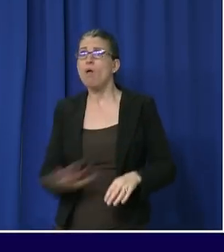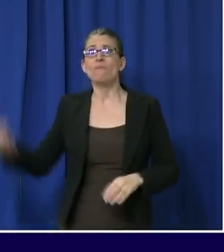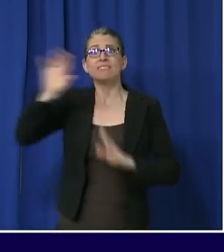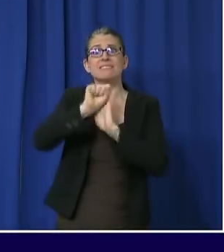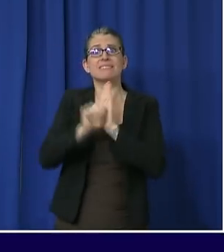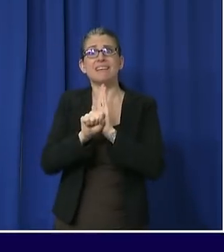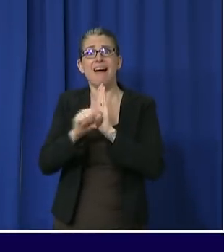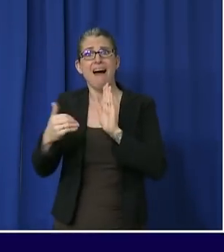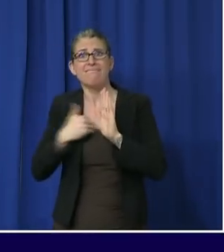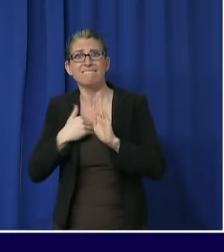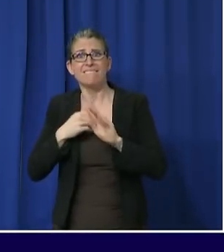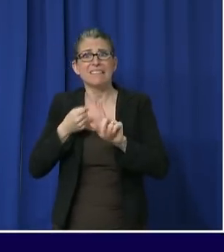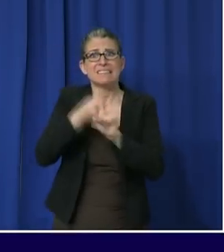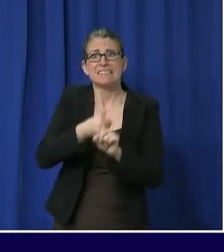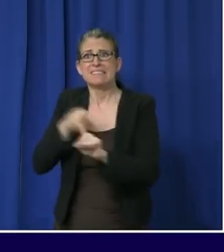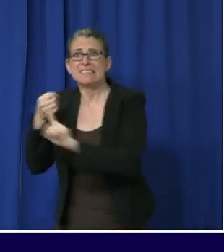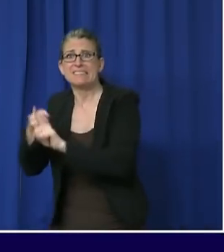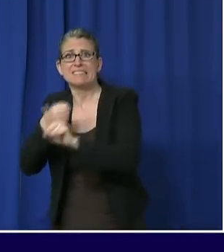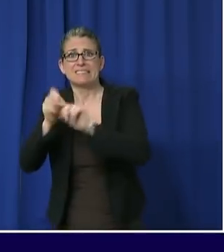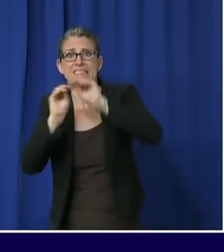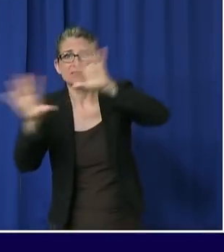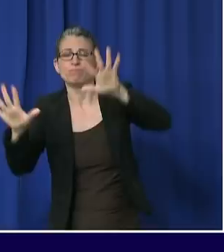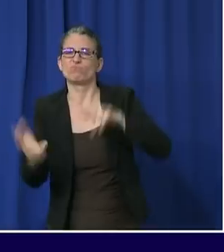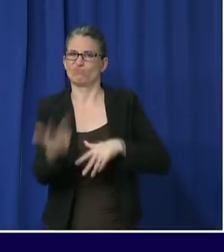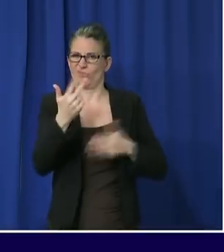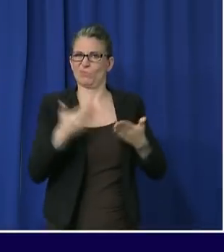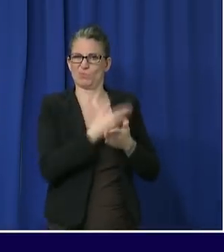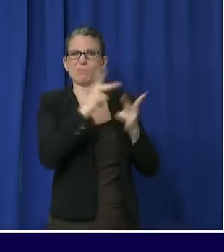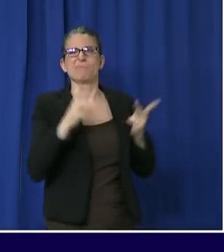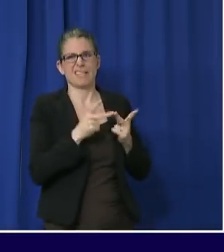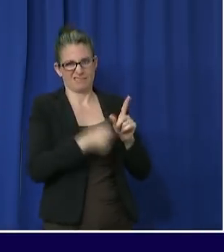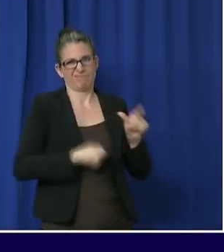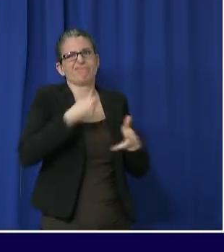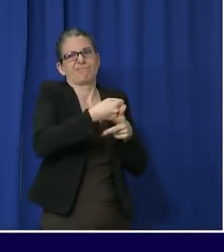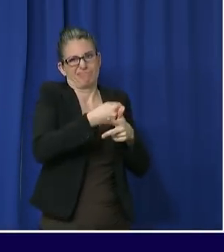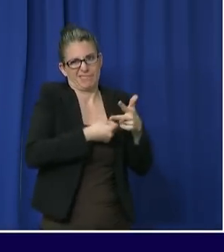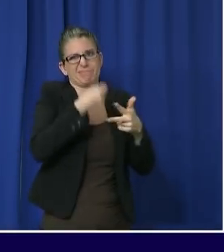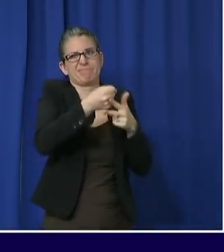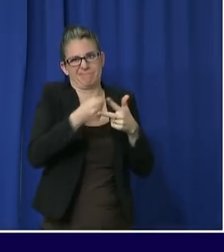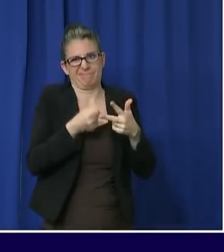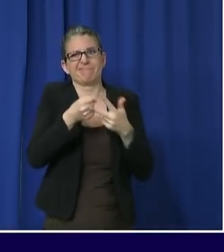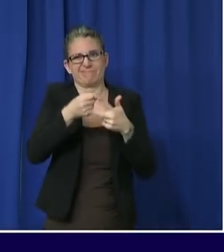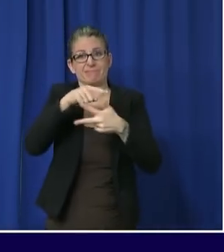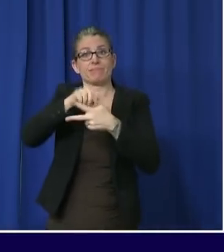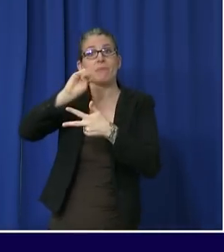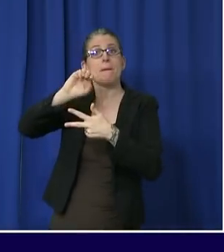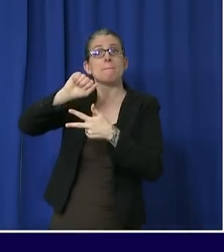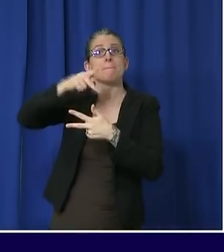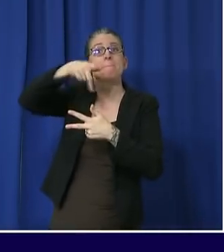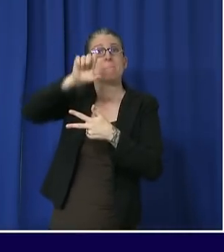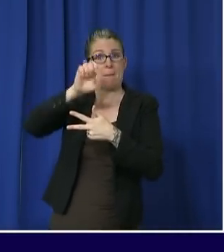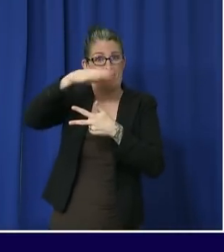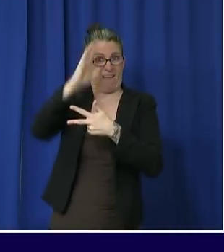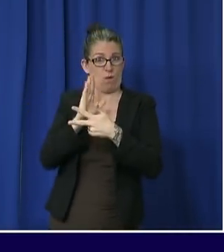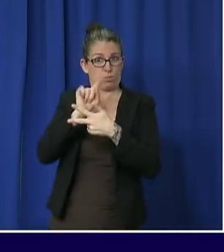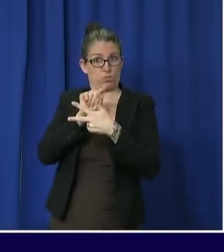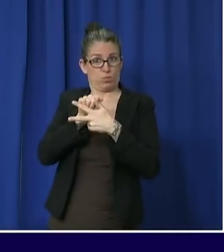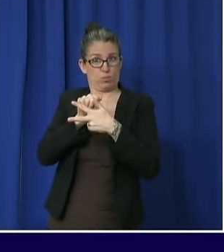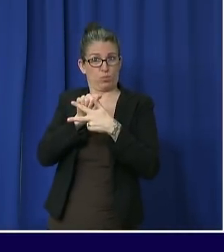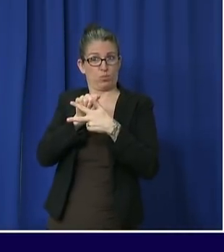new outbreaks. The first is at the Maple House, where there are a total of 3